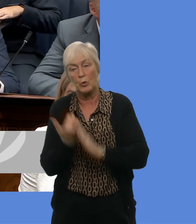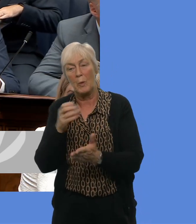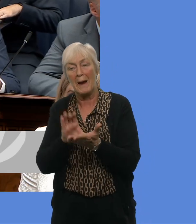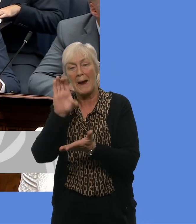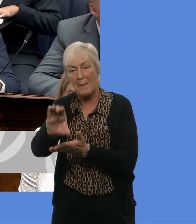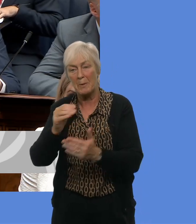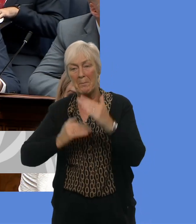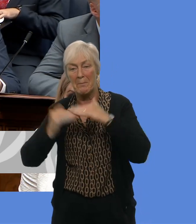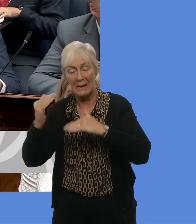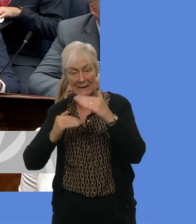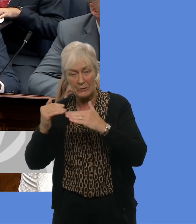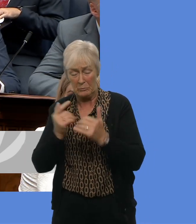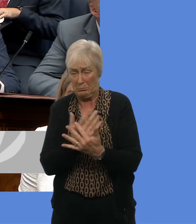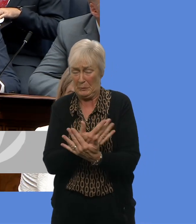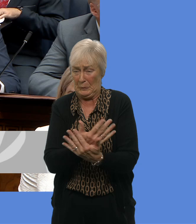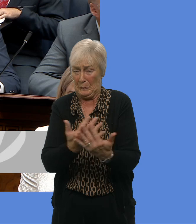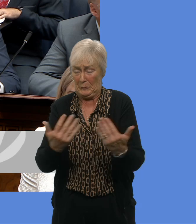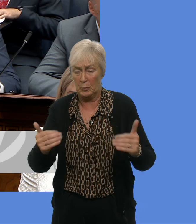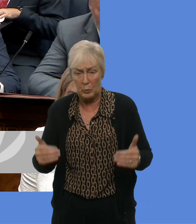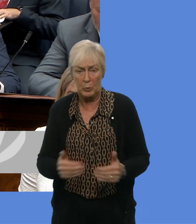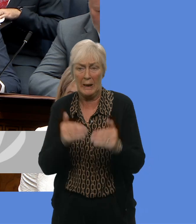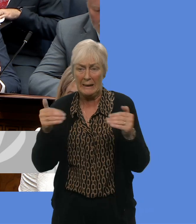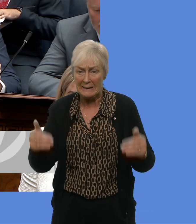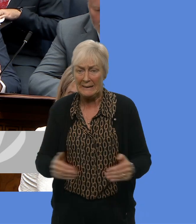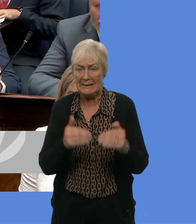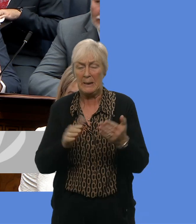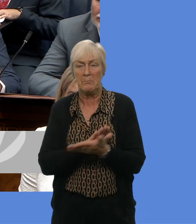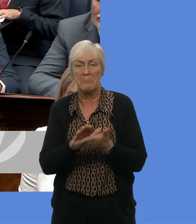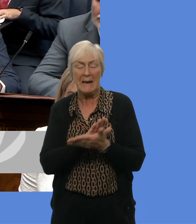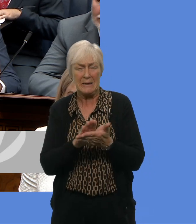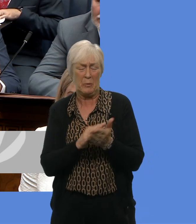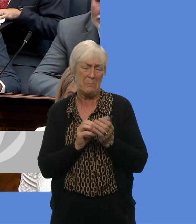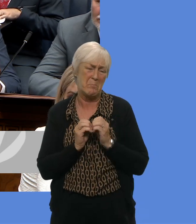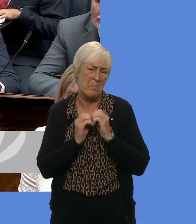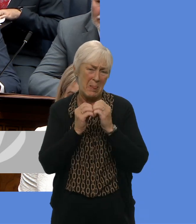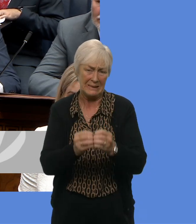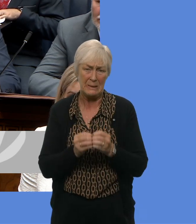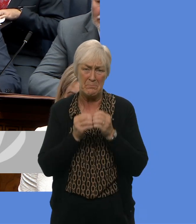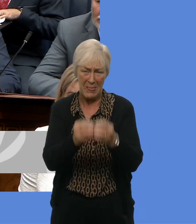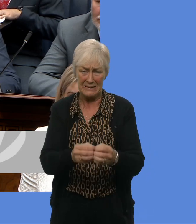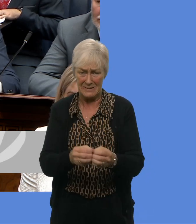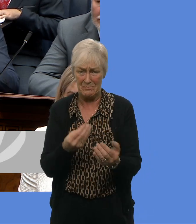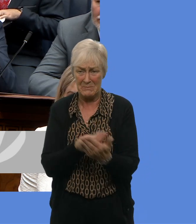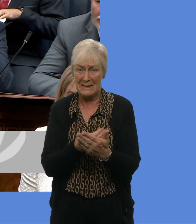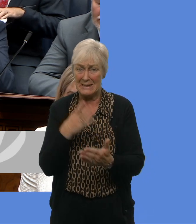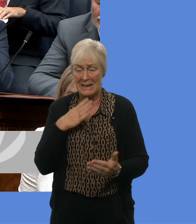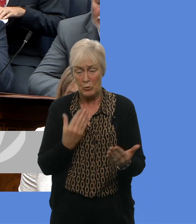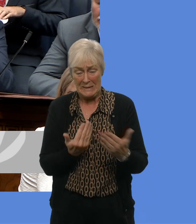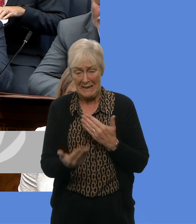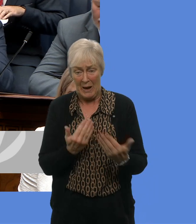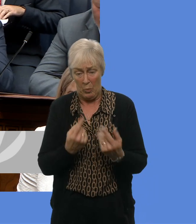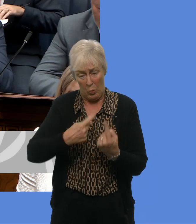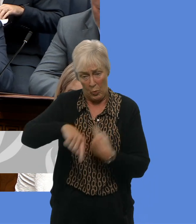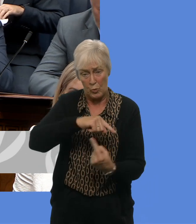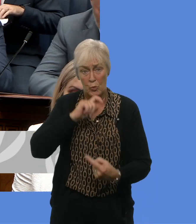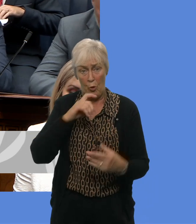There are so many that are currently awaiting that it amounts to billions of pounds would be needed to deal with those who have